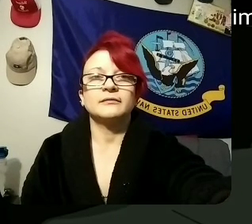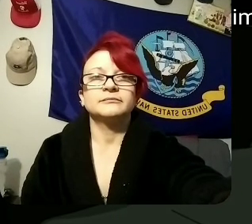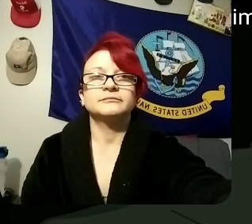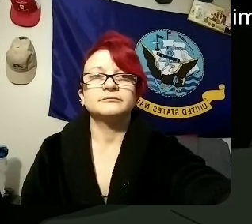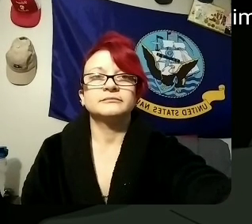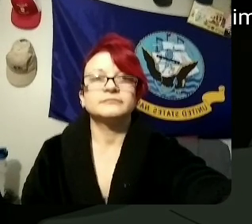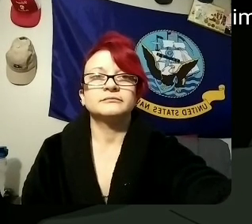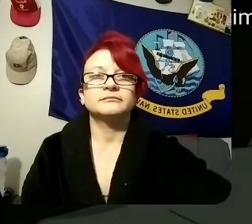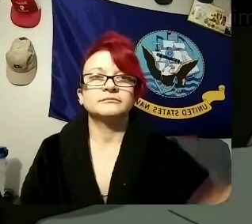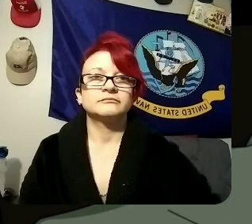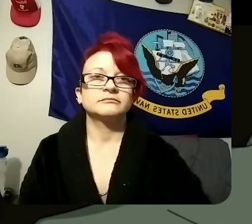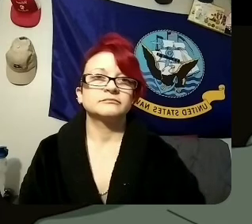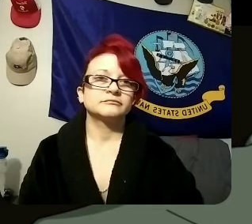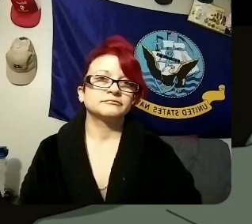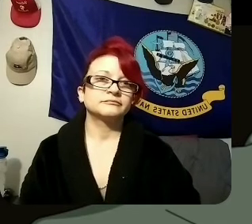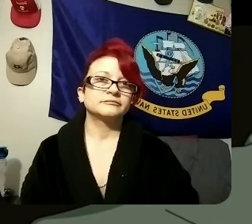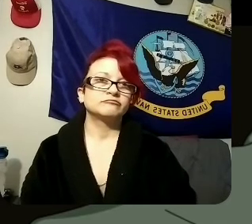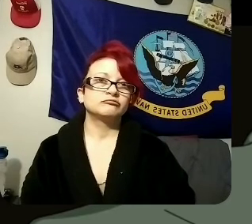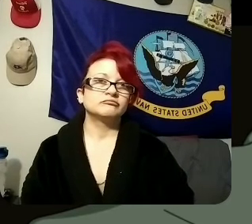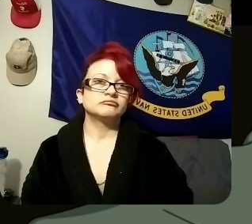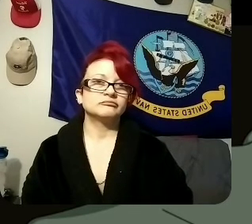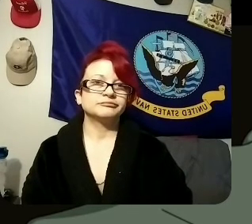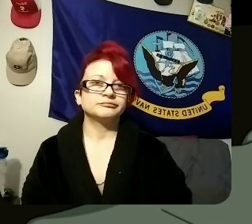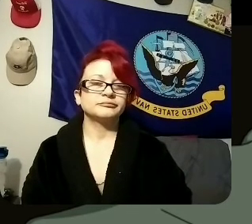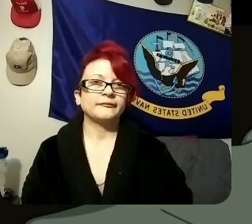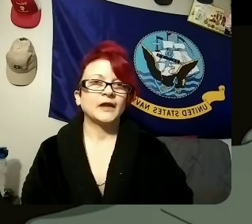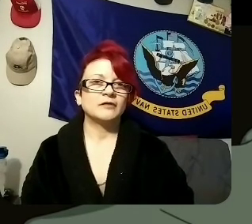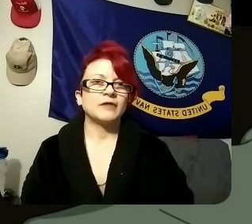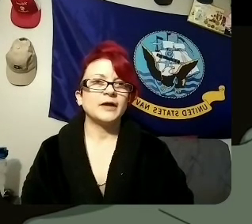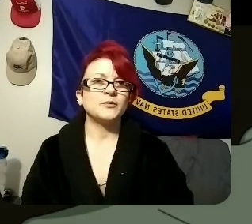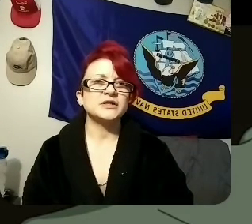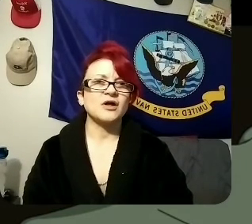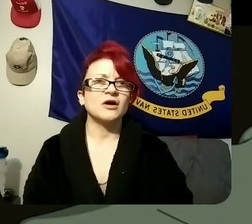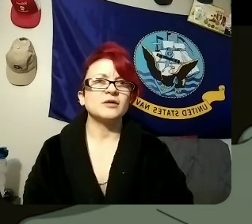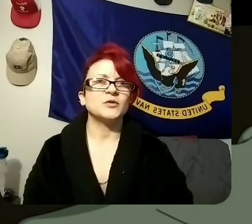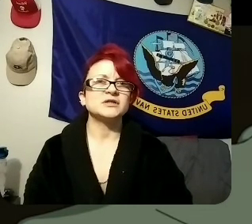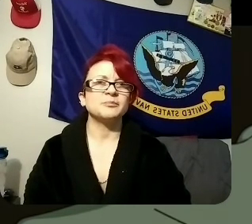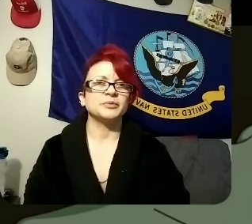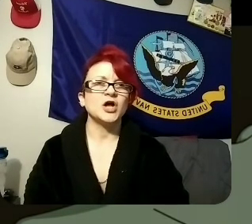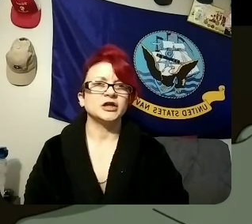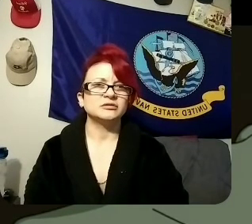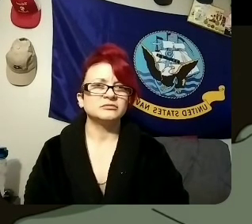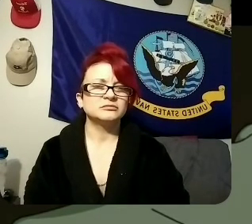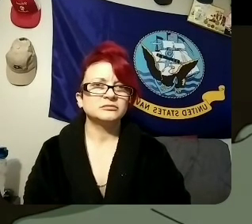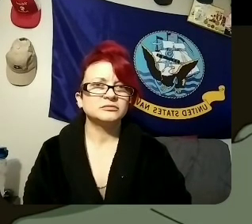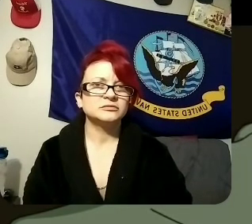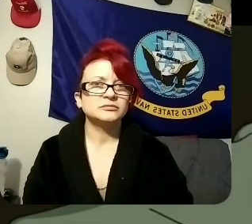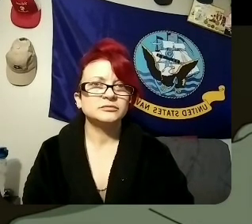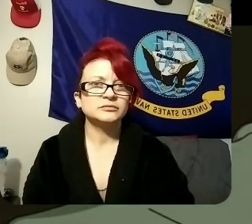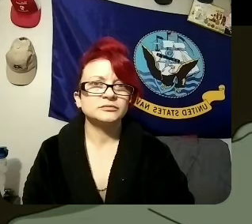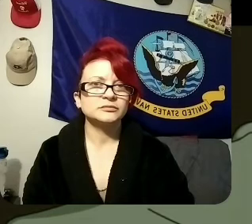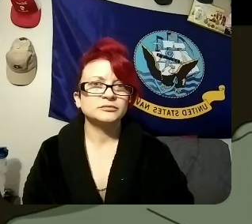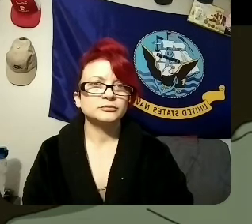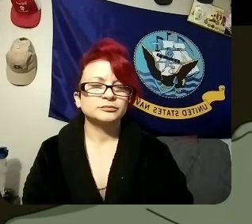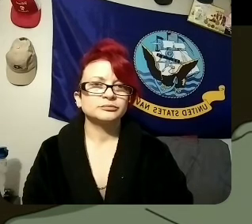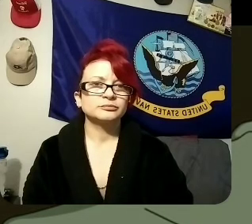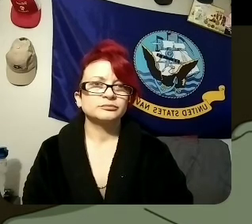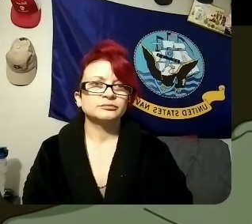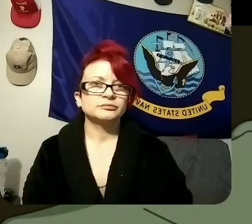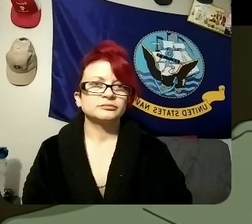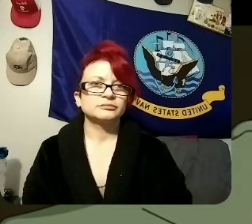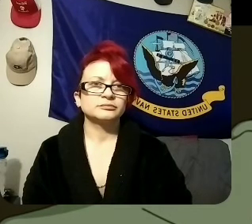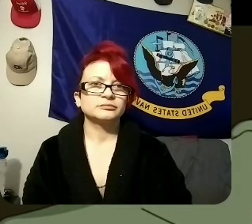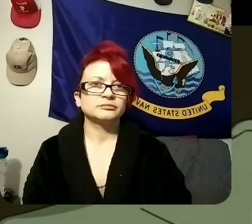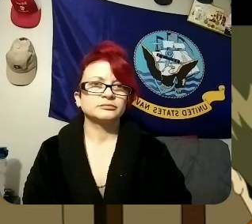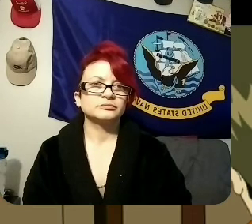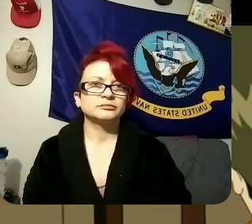I don't know. Where did the arm go? Where did she go? Right, where's the arm? Where's Before the blood? I knew it, it was 7 in the morning, and